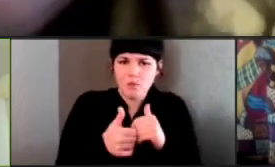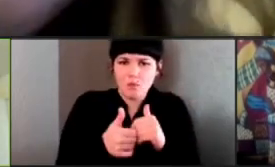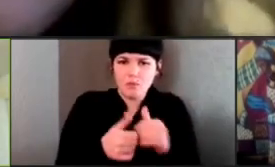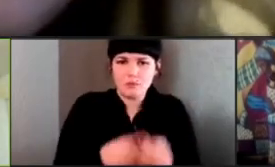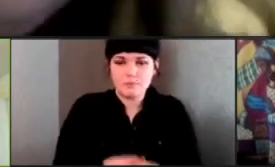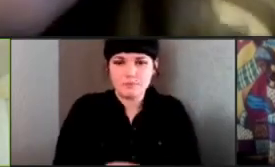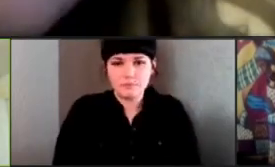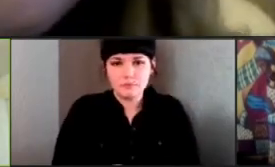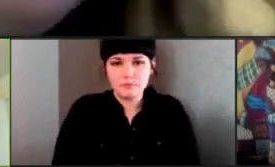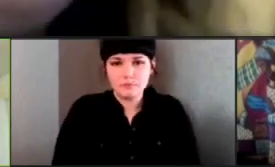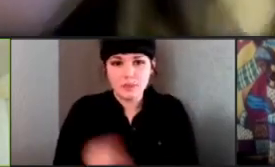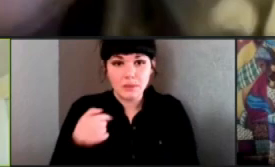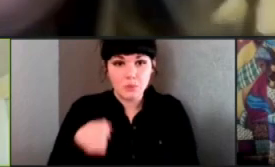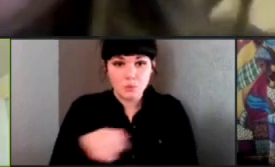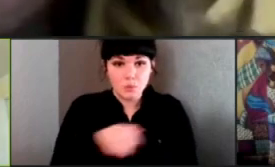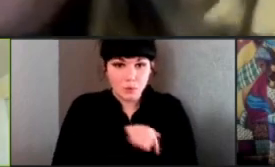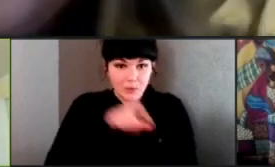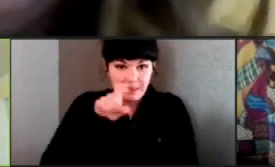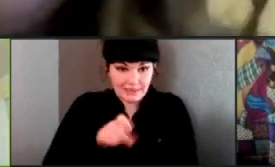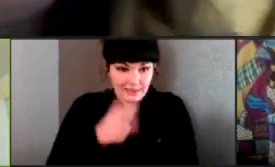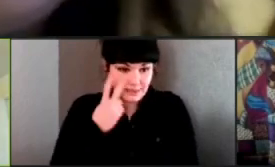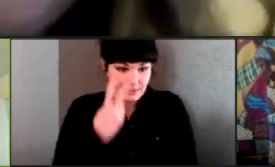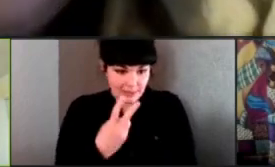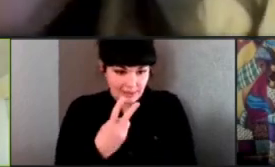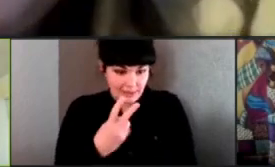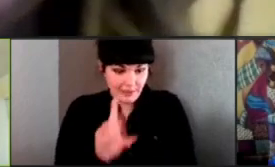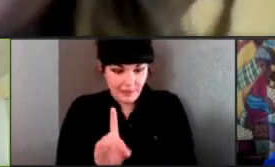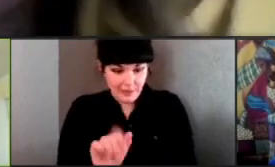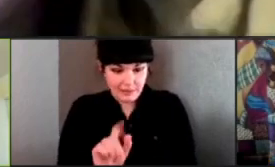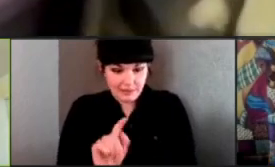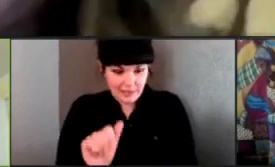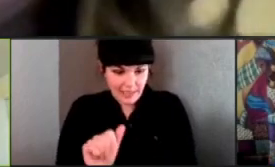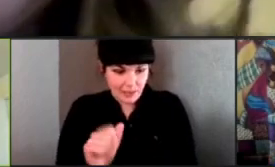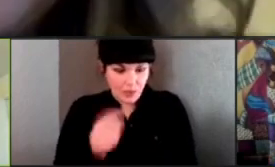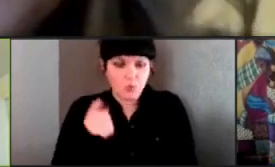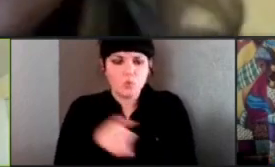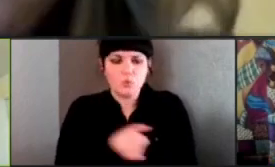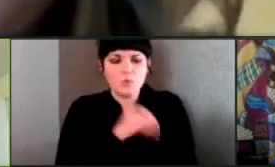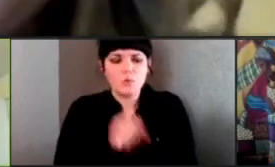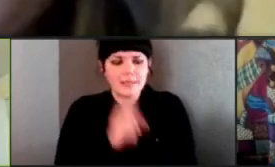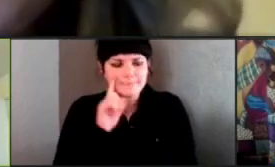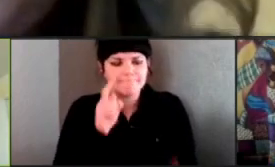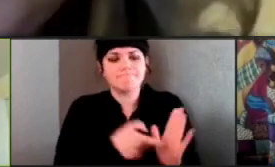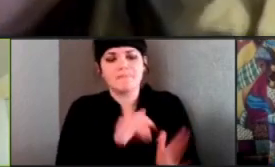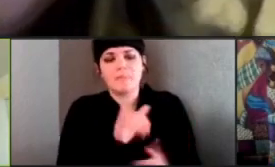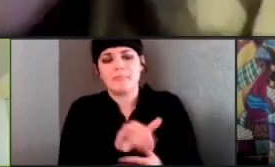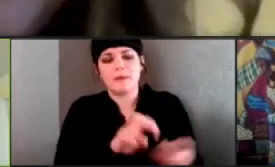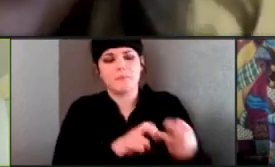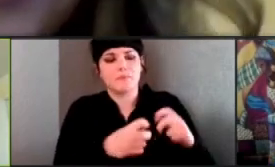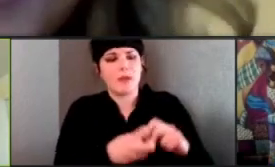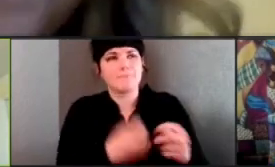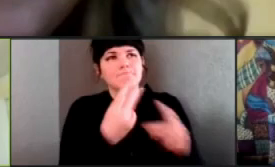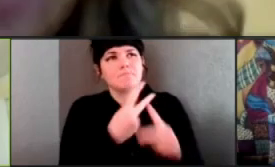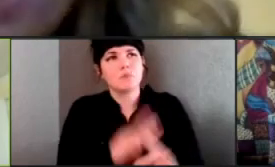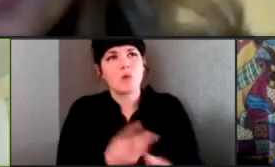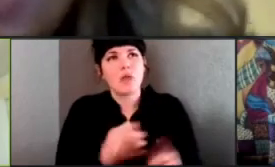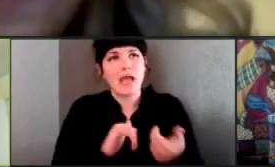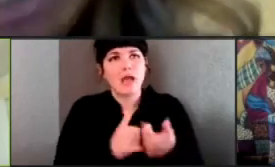it. And it would be, I think, really important for us to know what that looks like specifically in Detroit.